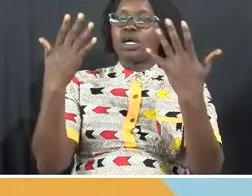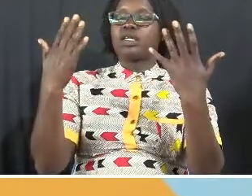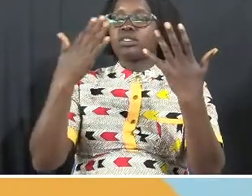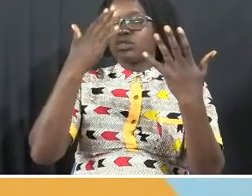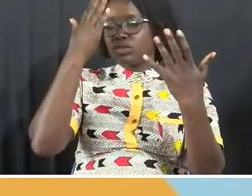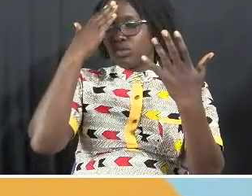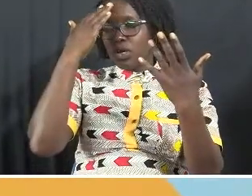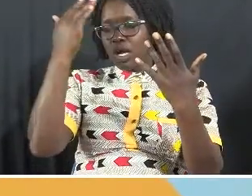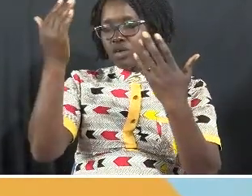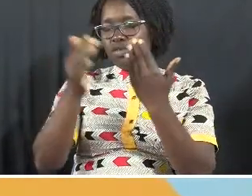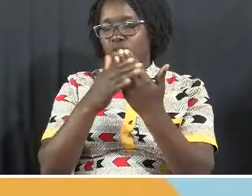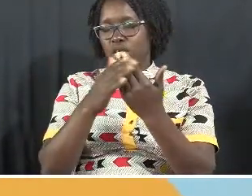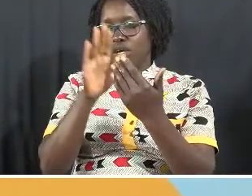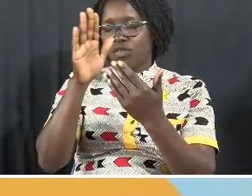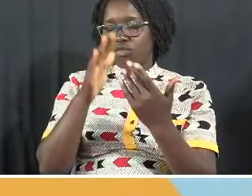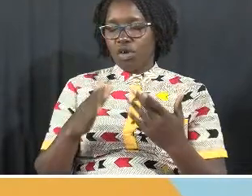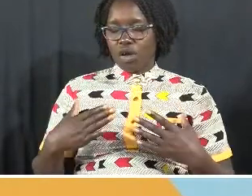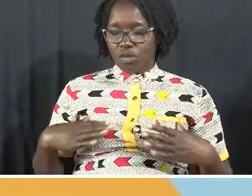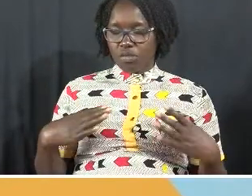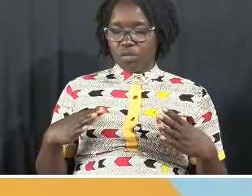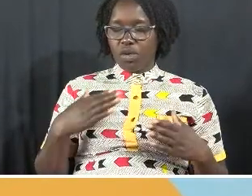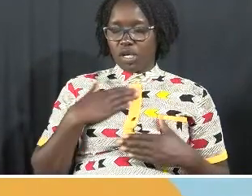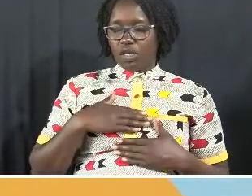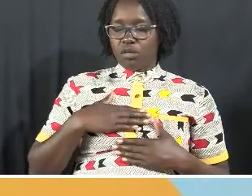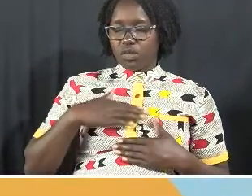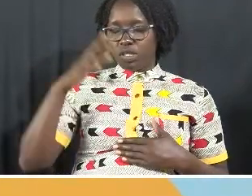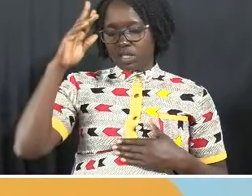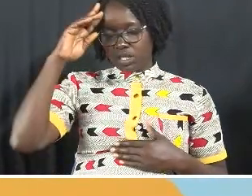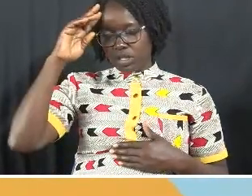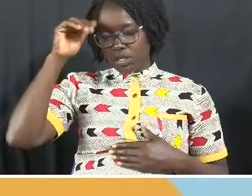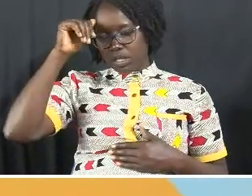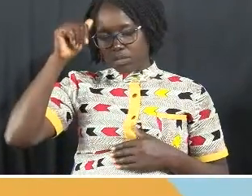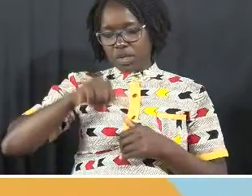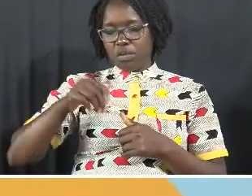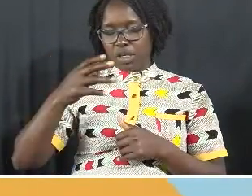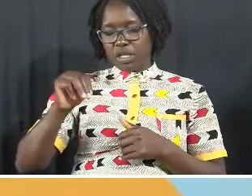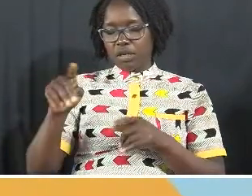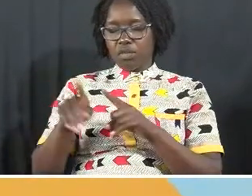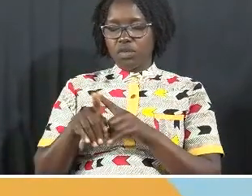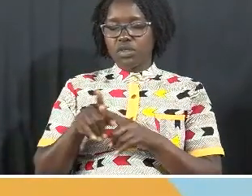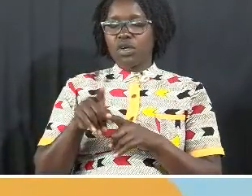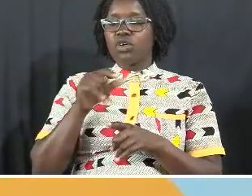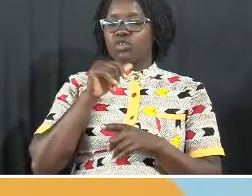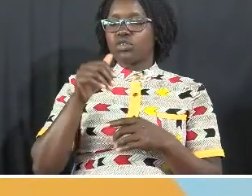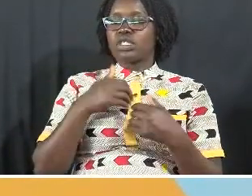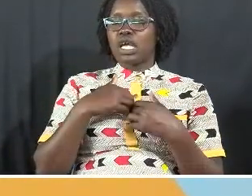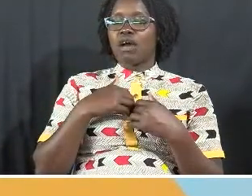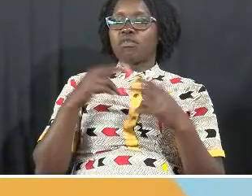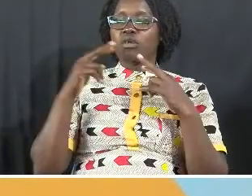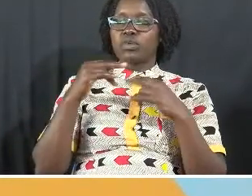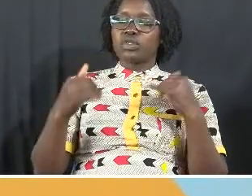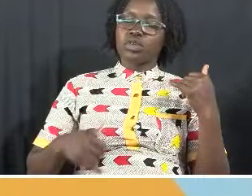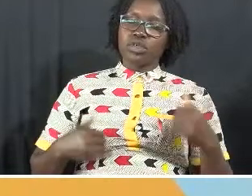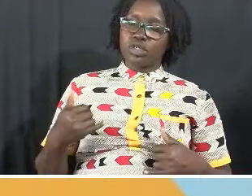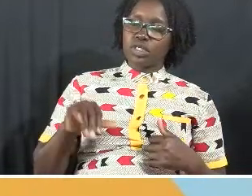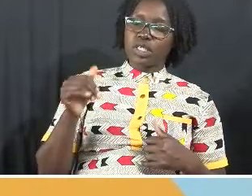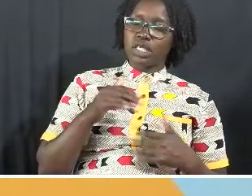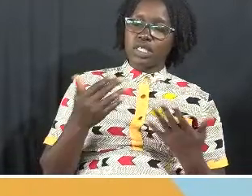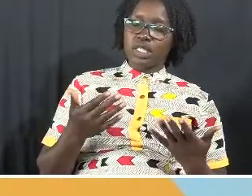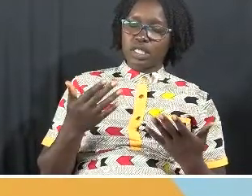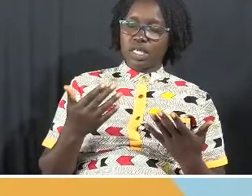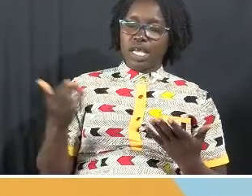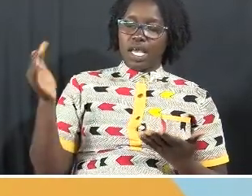to take care of your people. Please remember them also. Let them not have peace or enjoyment anywhere